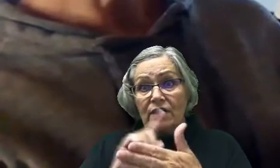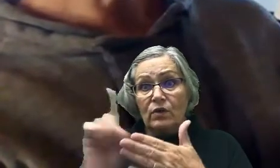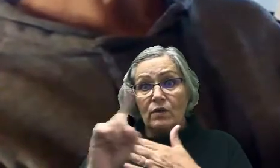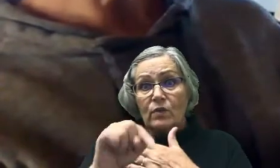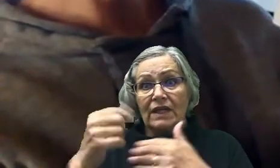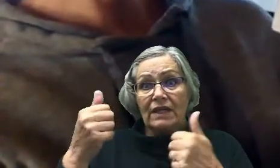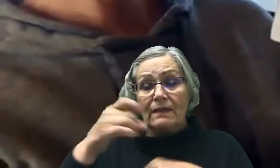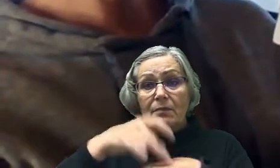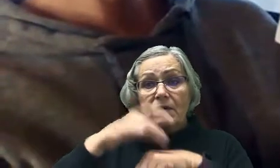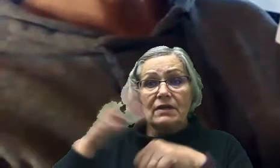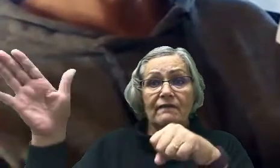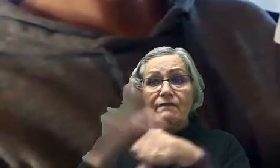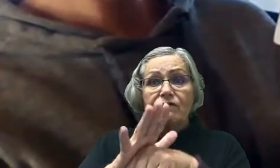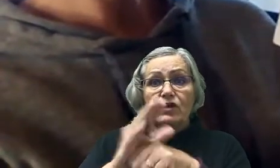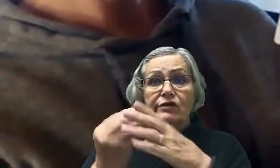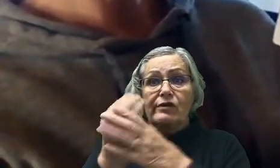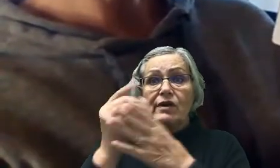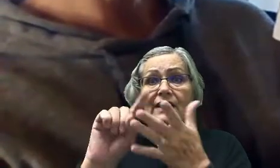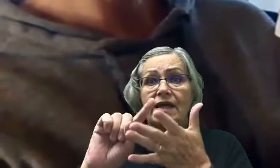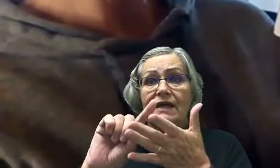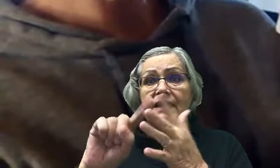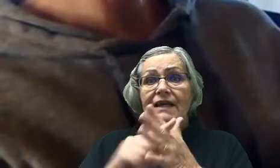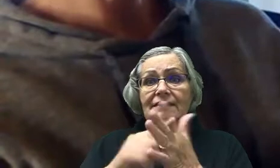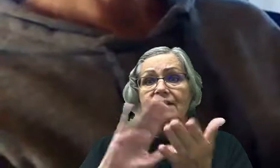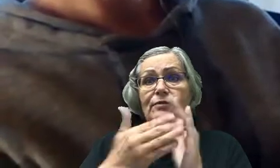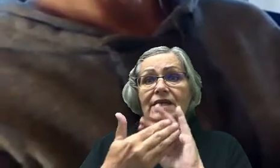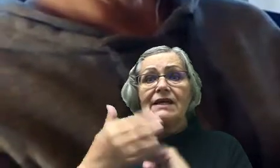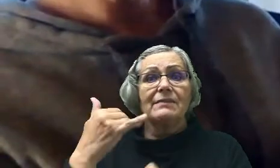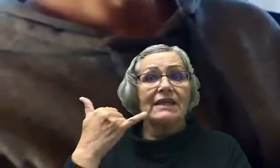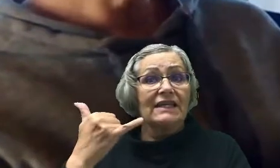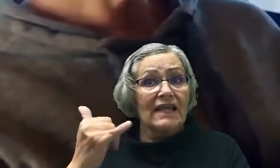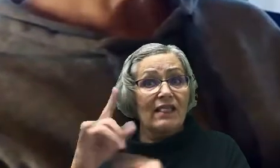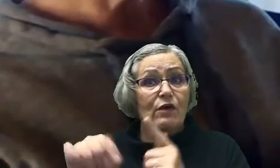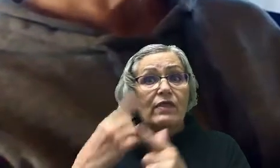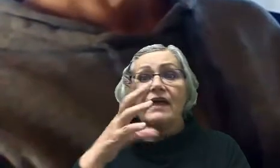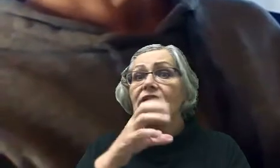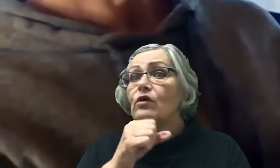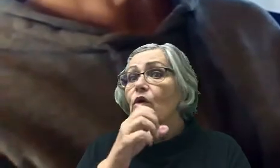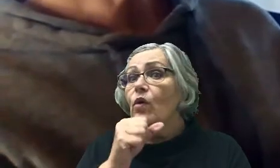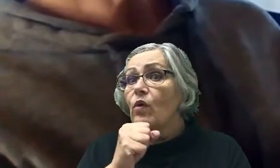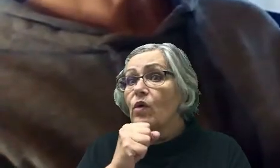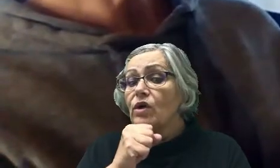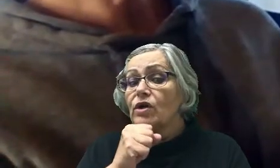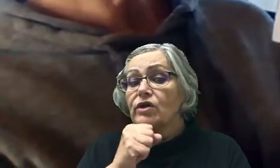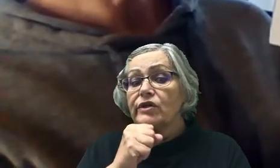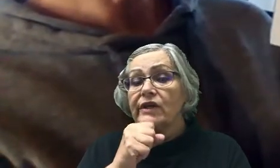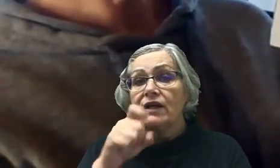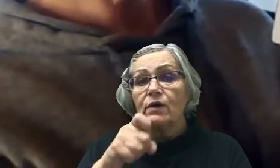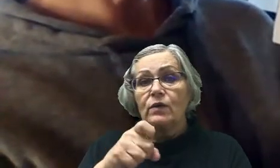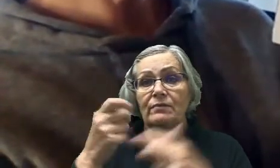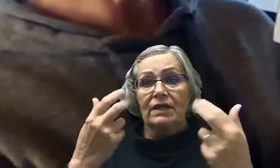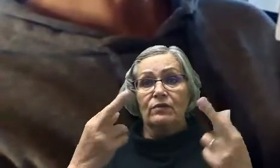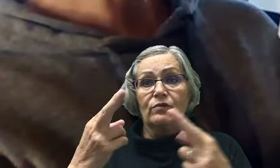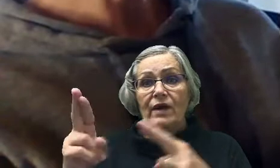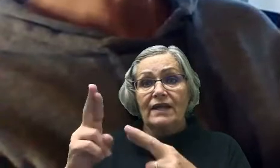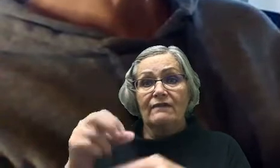in a week the pumpkin would be full grown and start turning yellowish and then orange. A few weeks after that, it would be ripe and ready